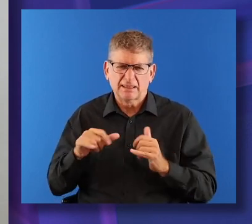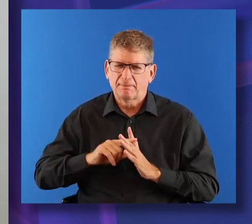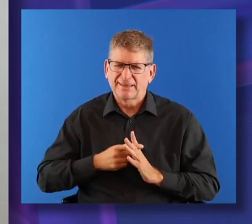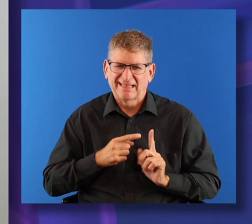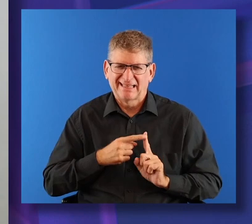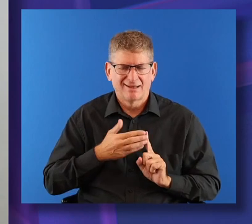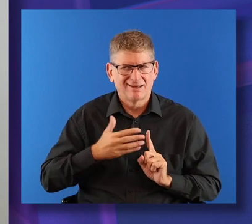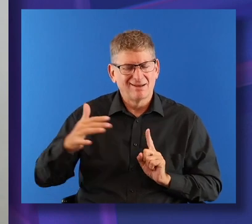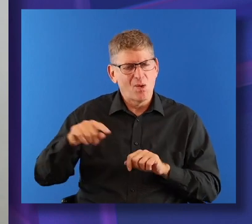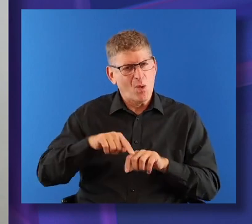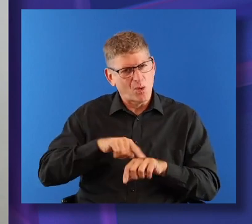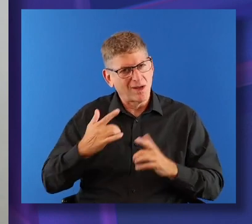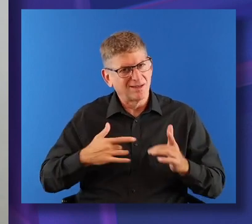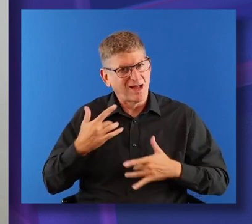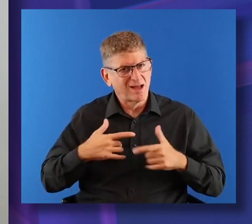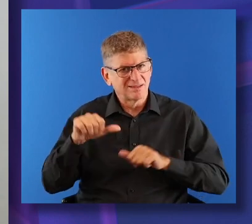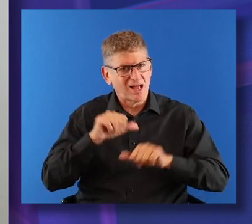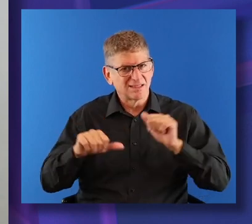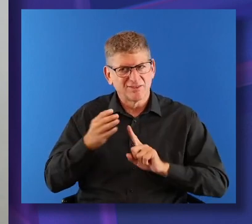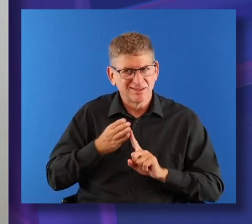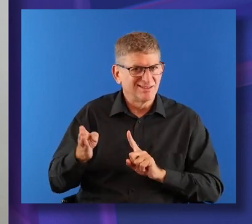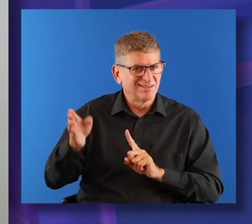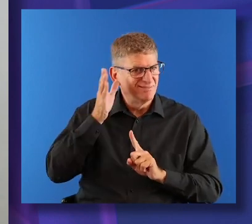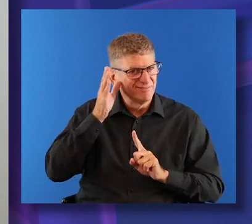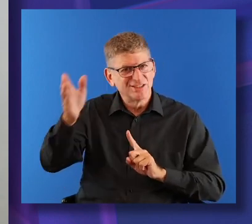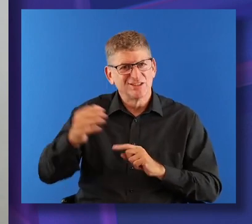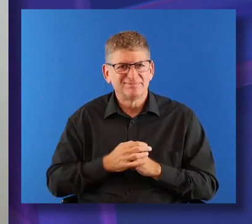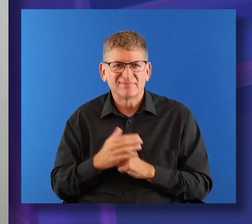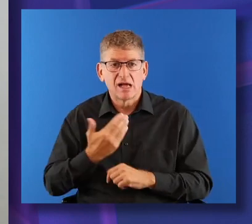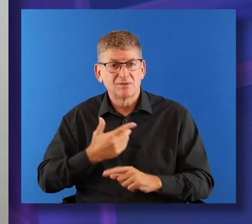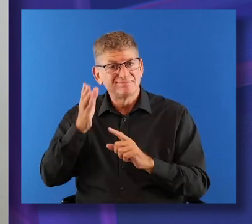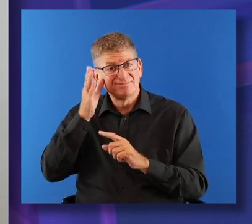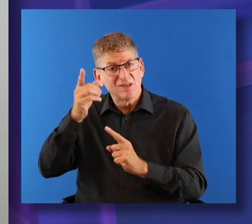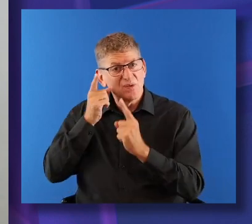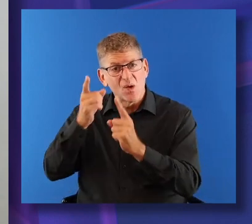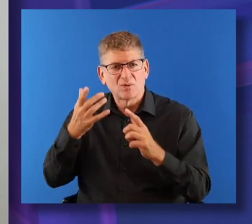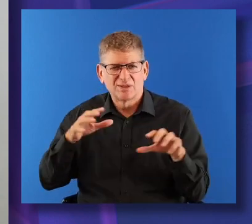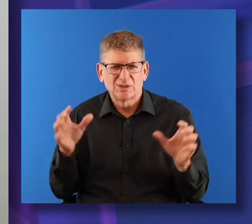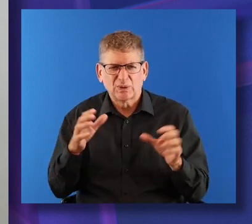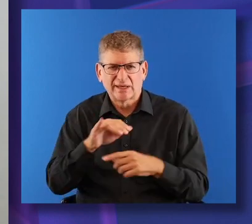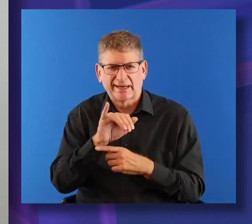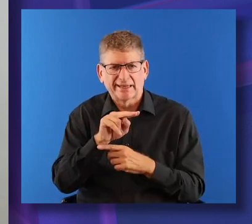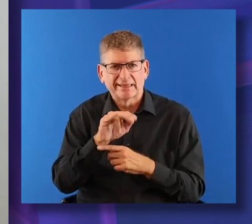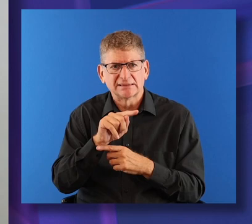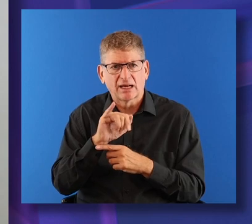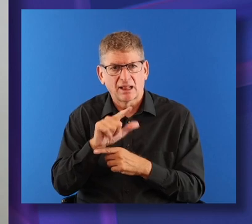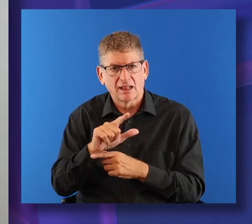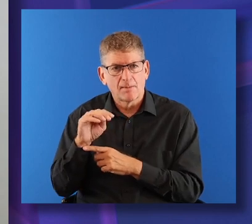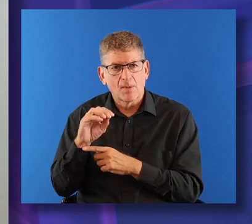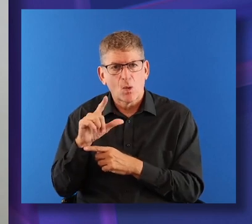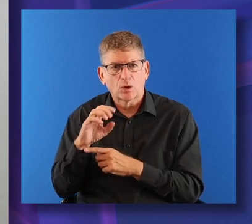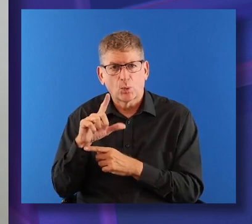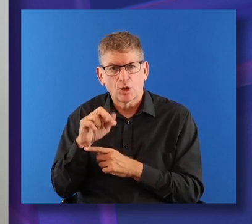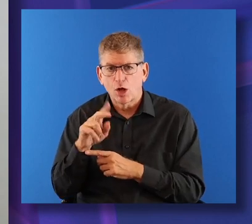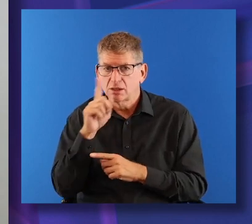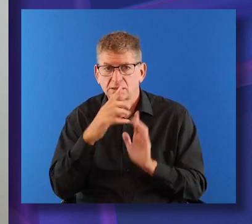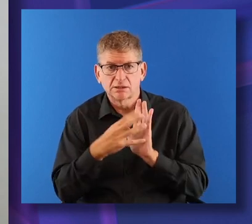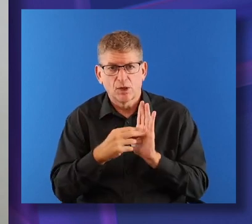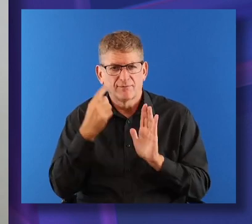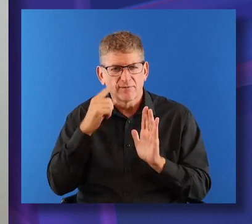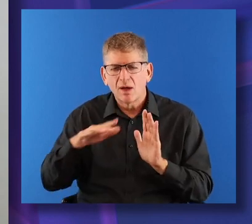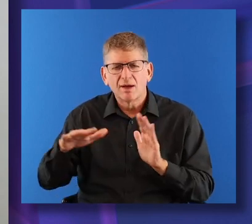conduct ab initio molecular simulation for fundamental life phenomena in silico, including chemistry of